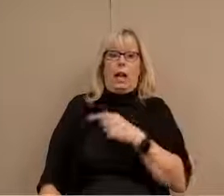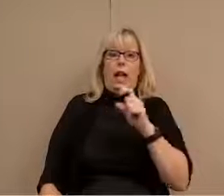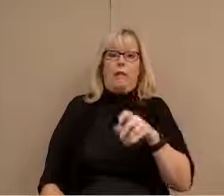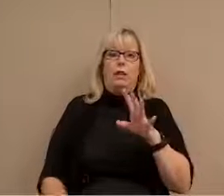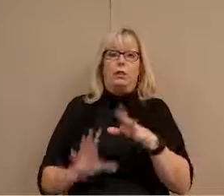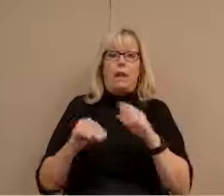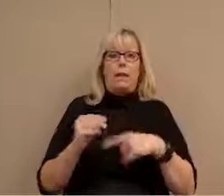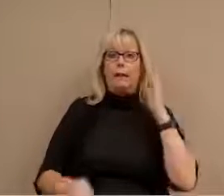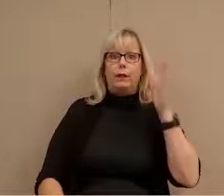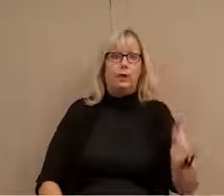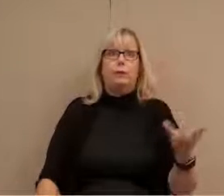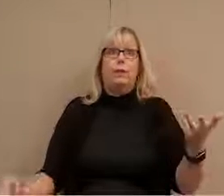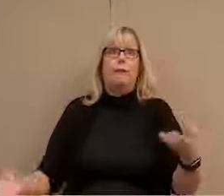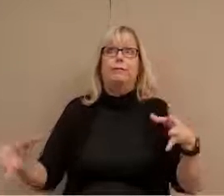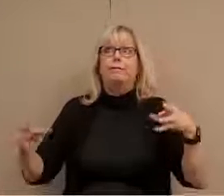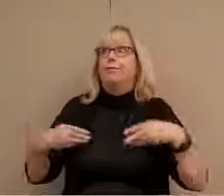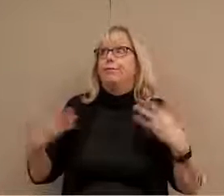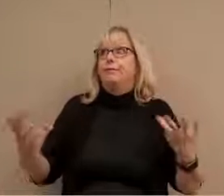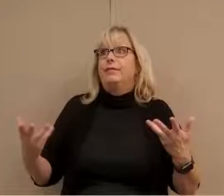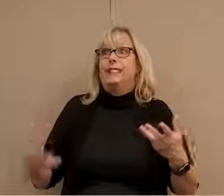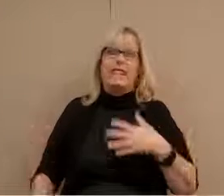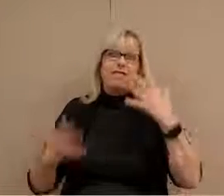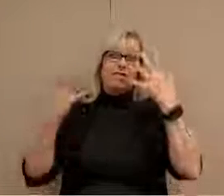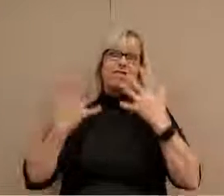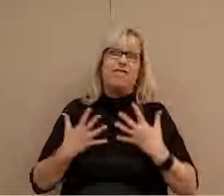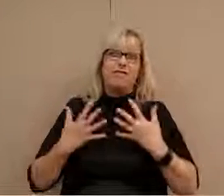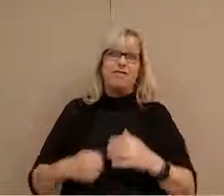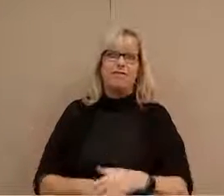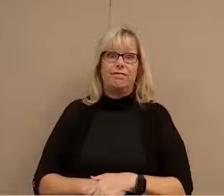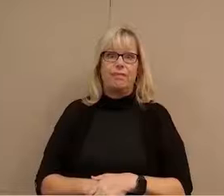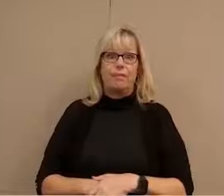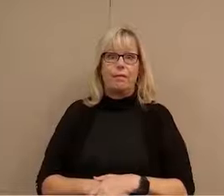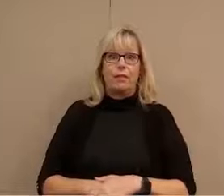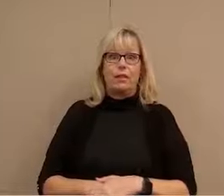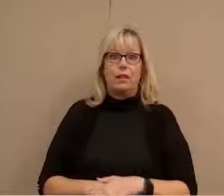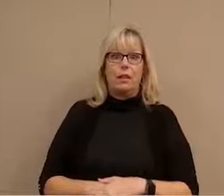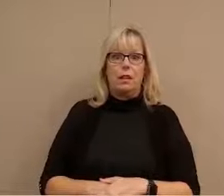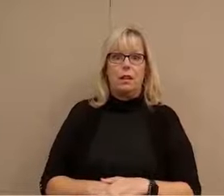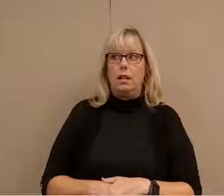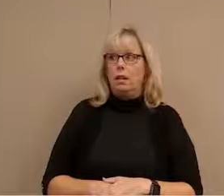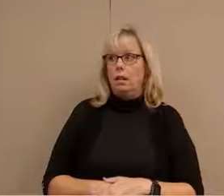about the future like that, which is really kind of sobering. And so,